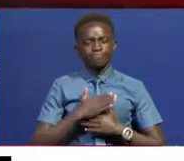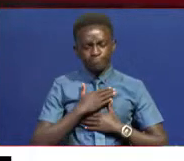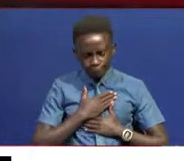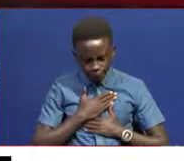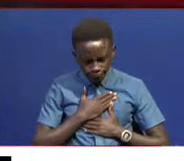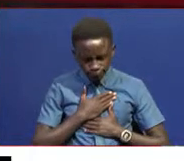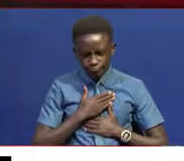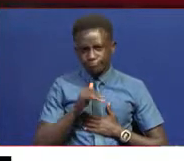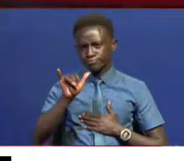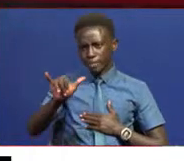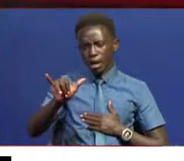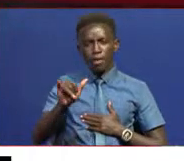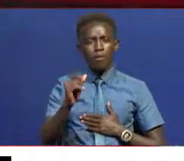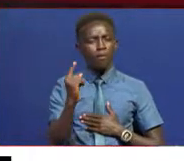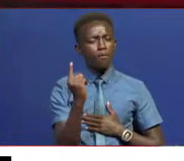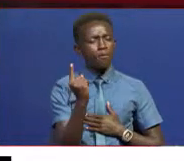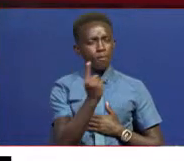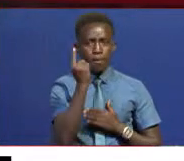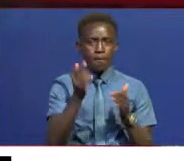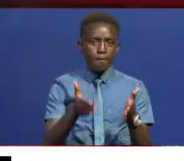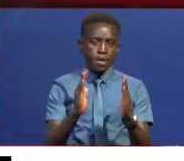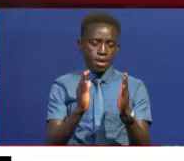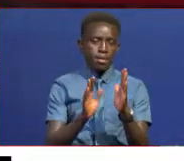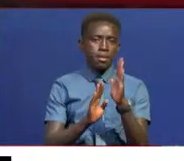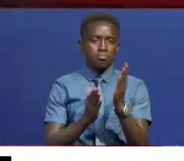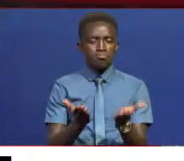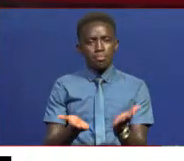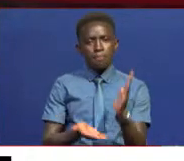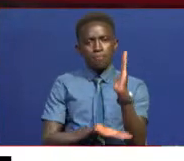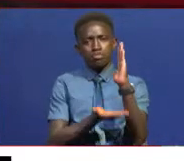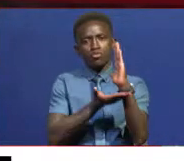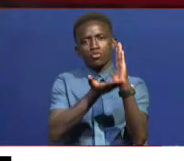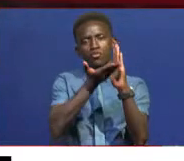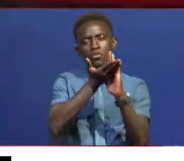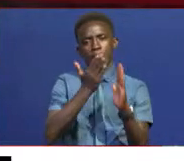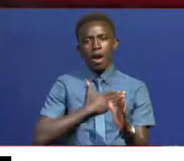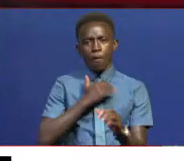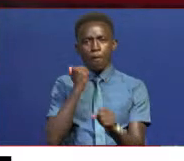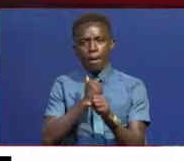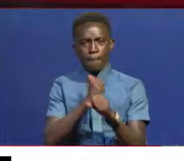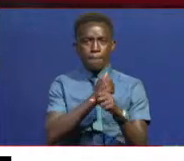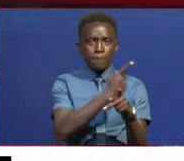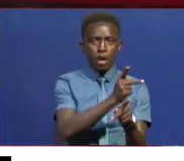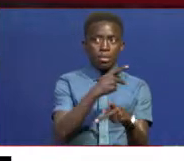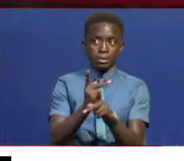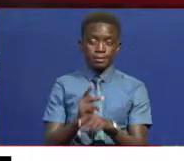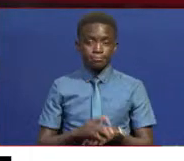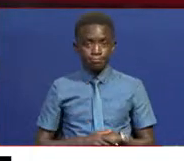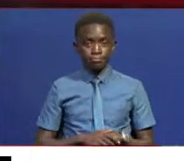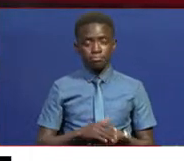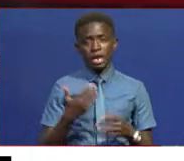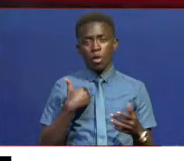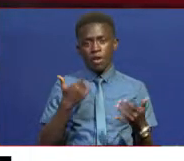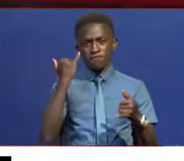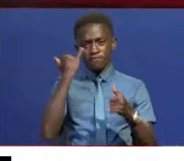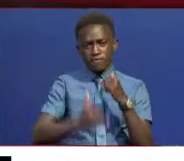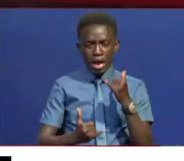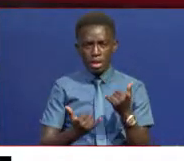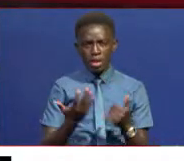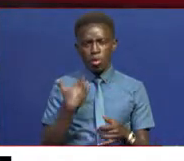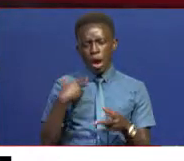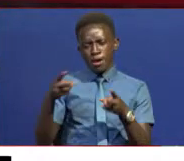improve our productivity. In conclusion, I would like to share from the quote by Napoleon Hill, which states